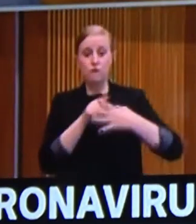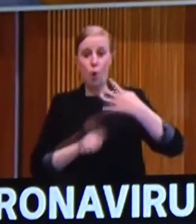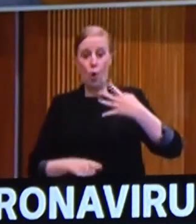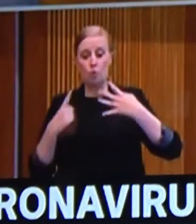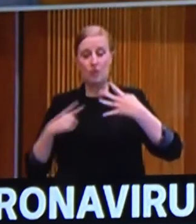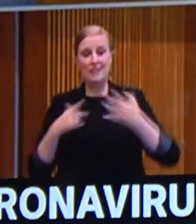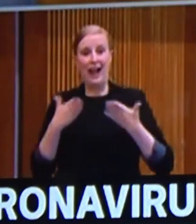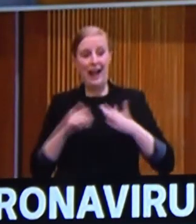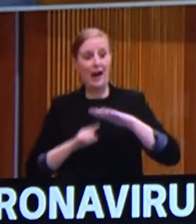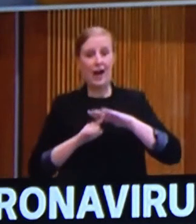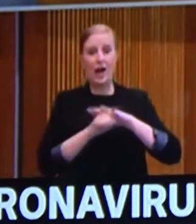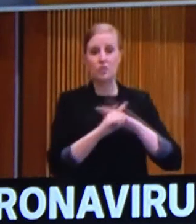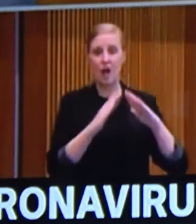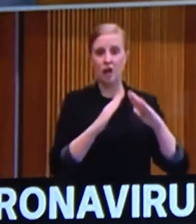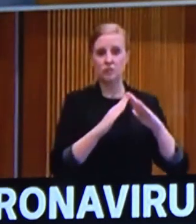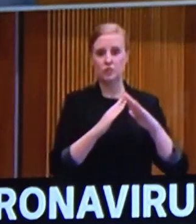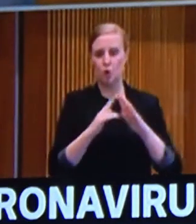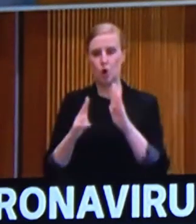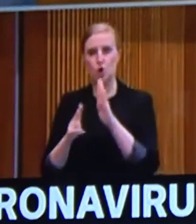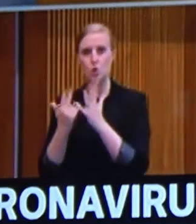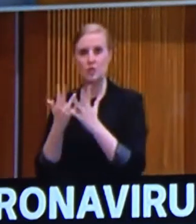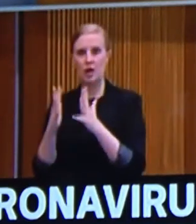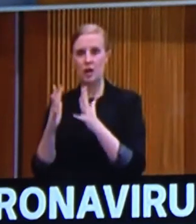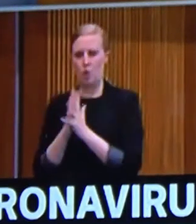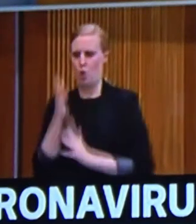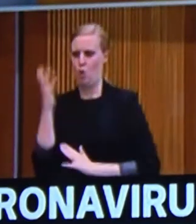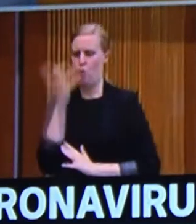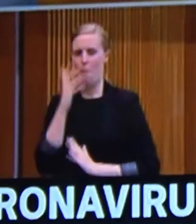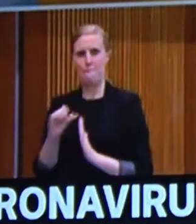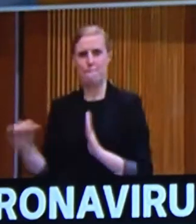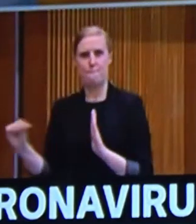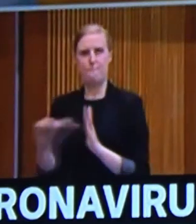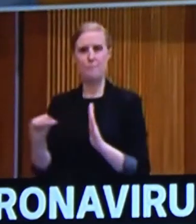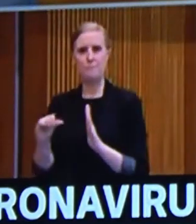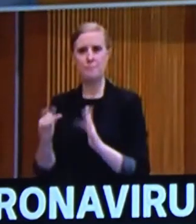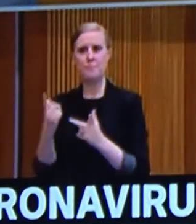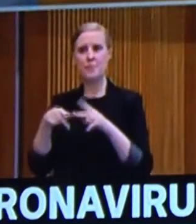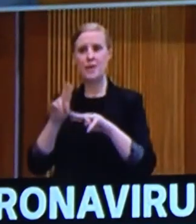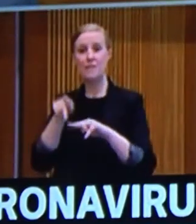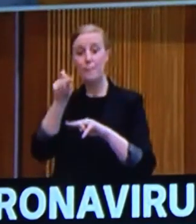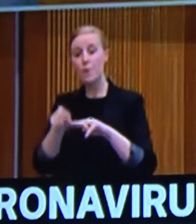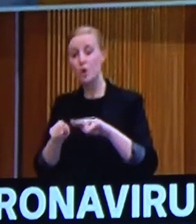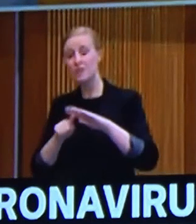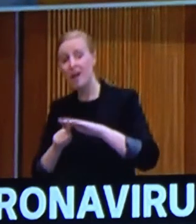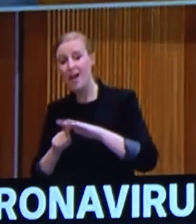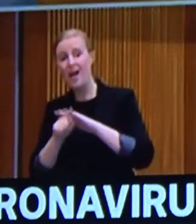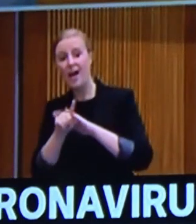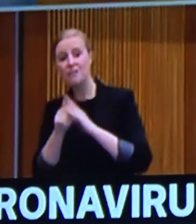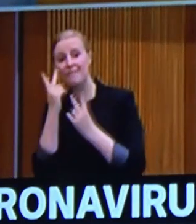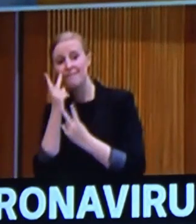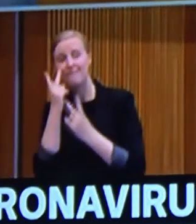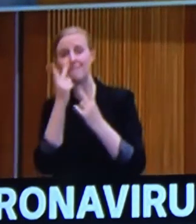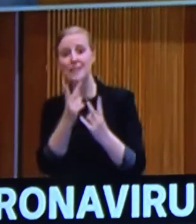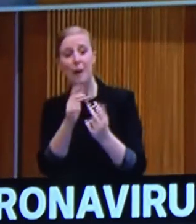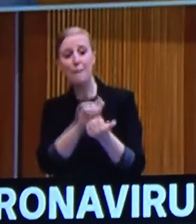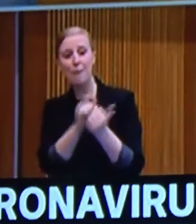strongly indicated that they will be enforcing that to the letter of that order, which means that a person could not go out of their home to visit a partner because that